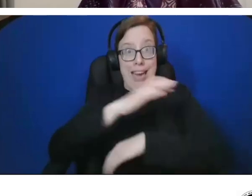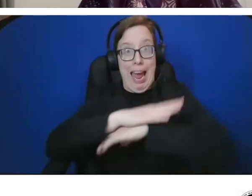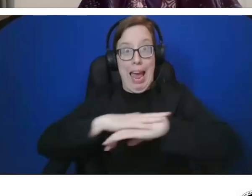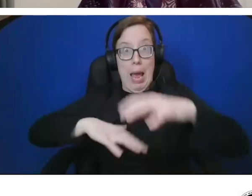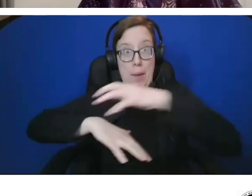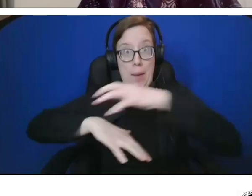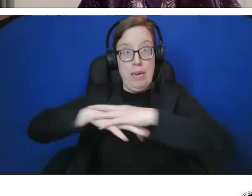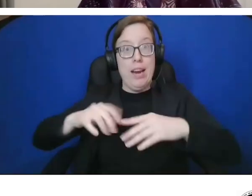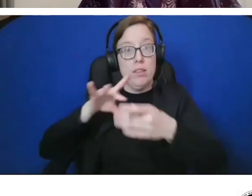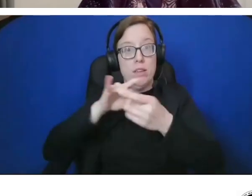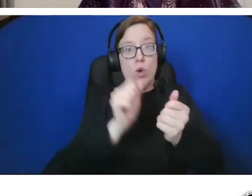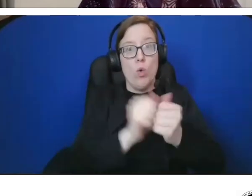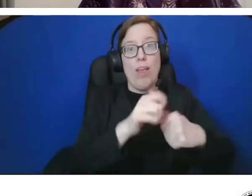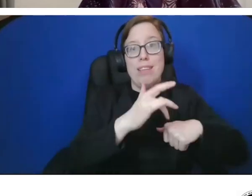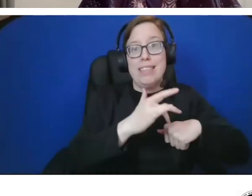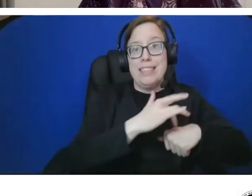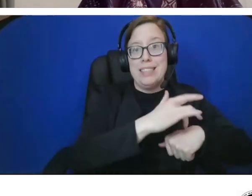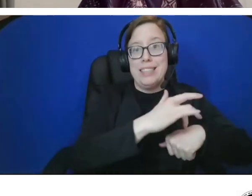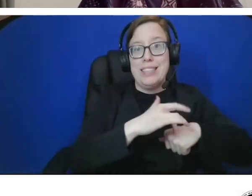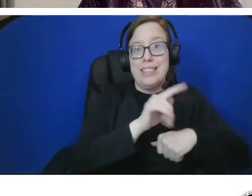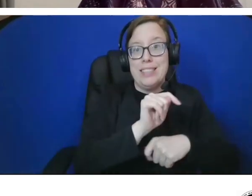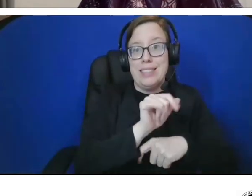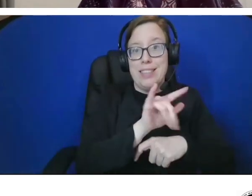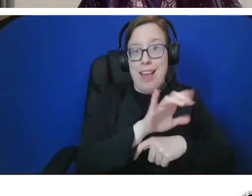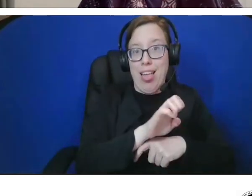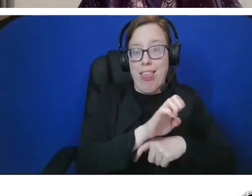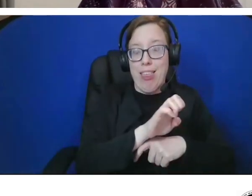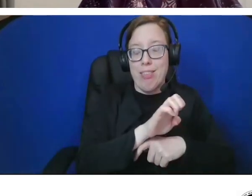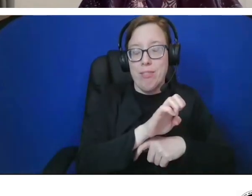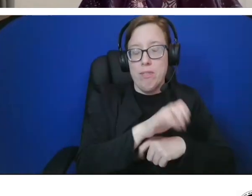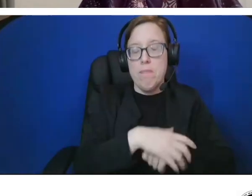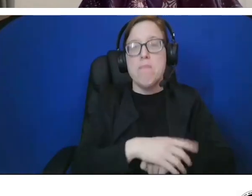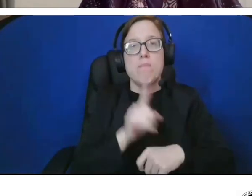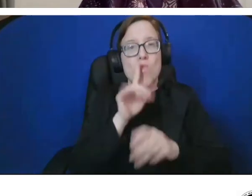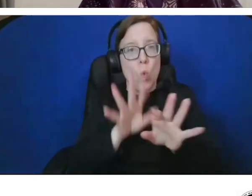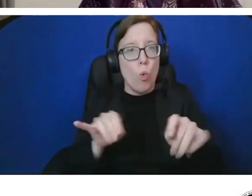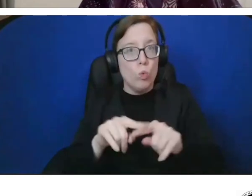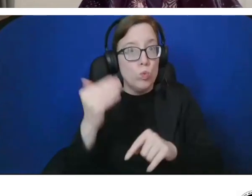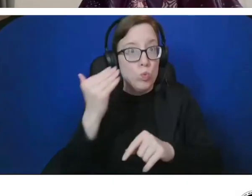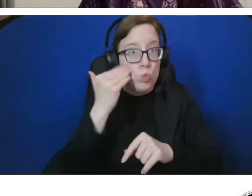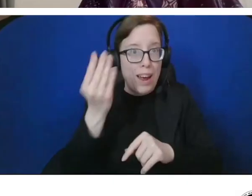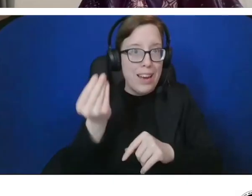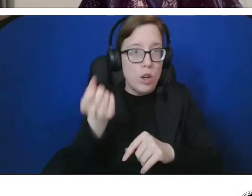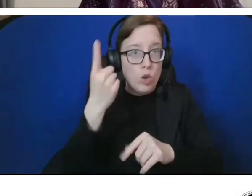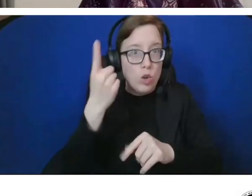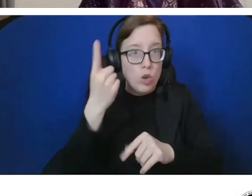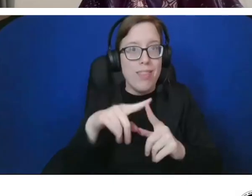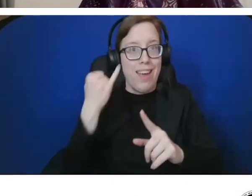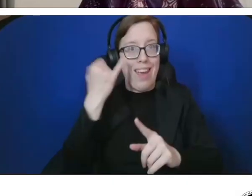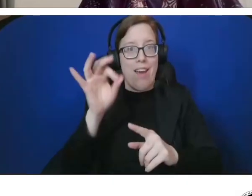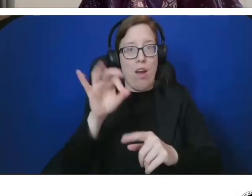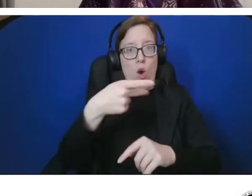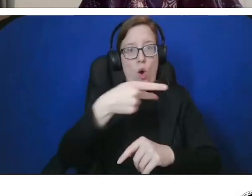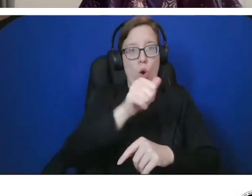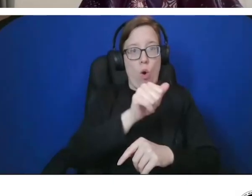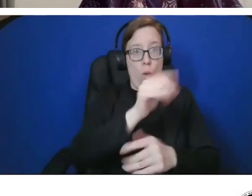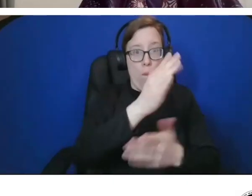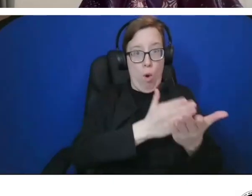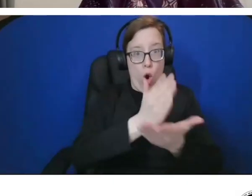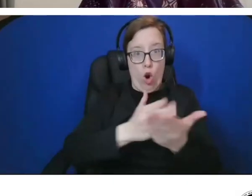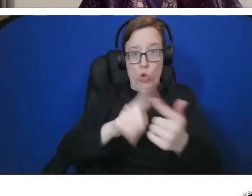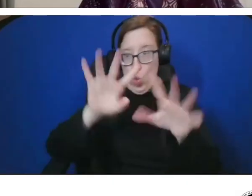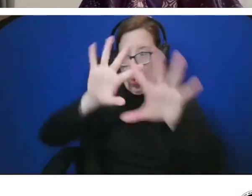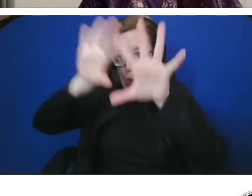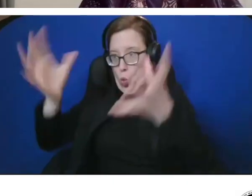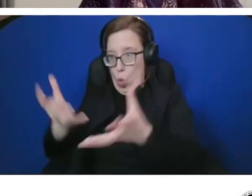are related to tactile considerations. So it is important to understand the idea of parts to whole